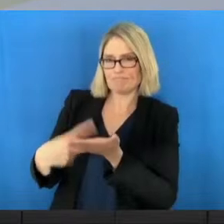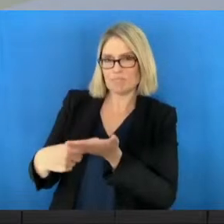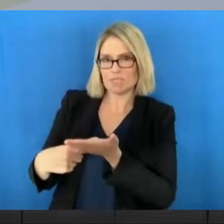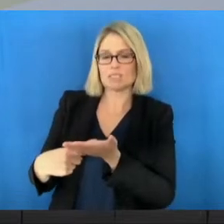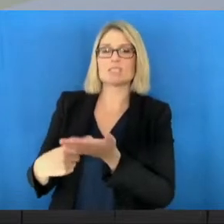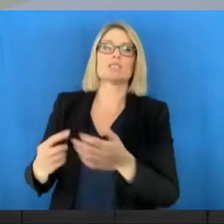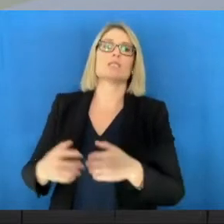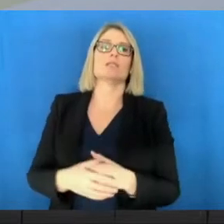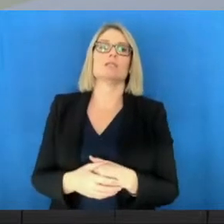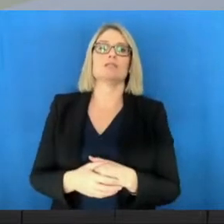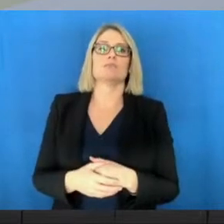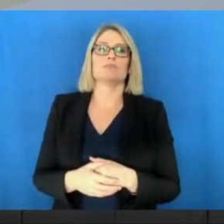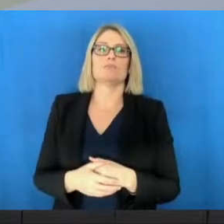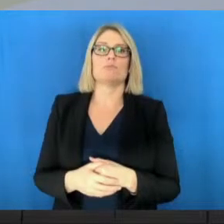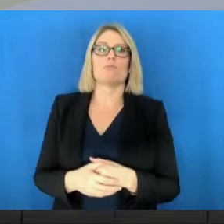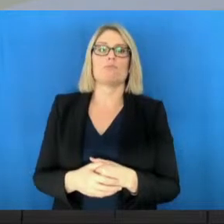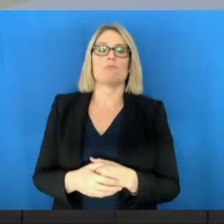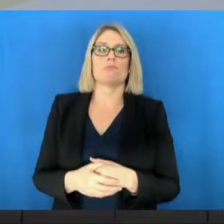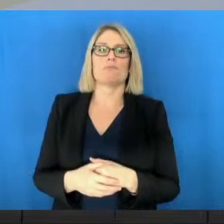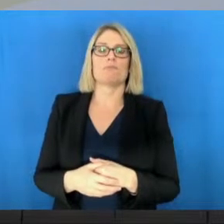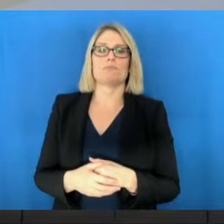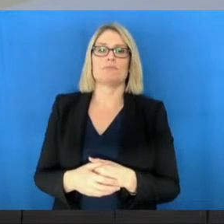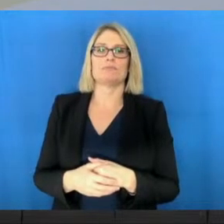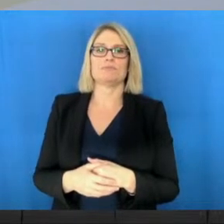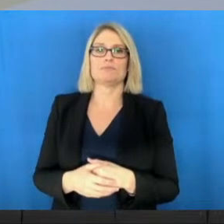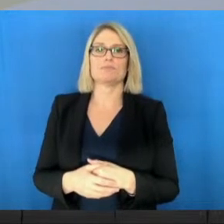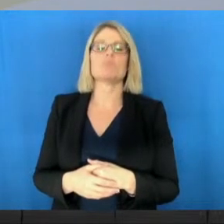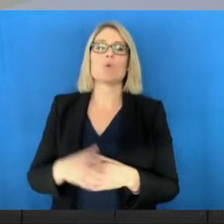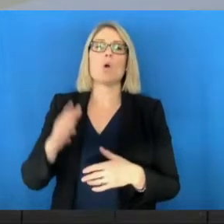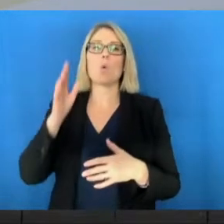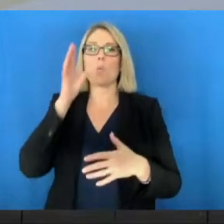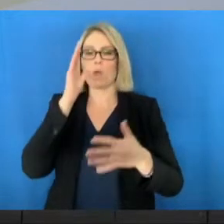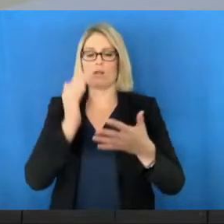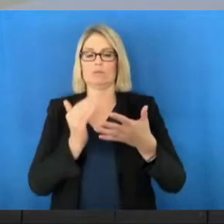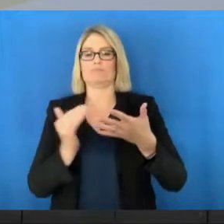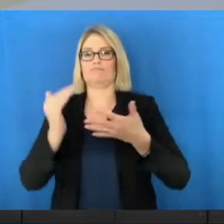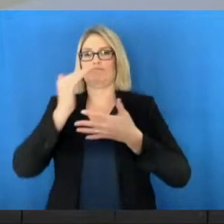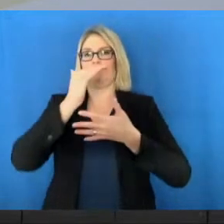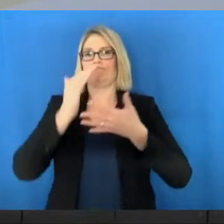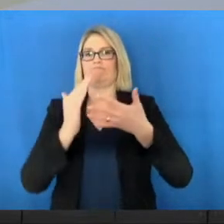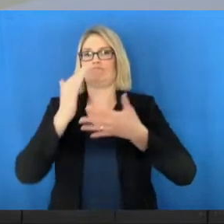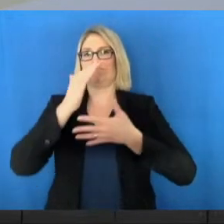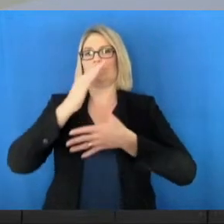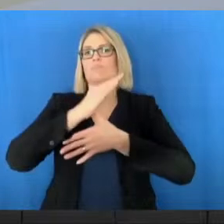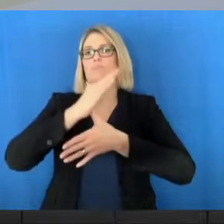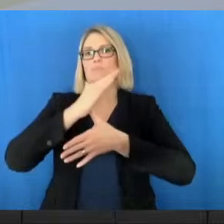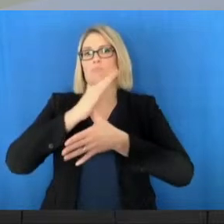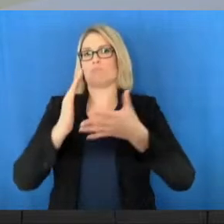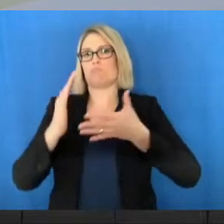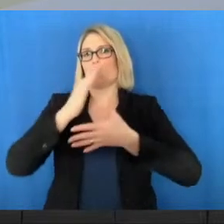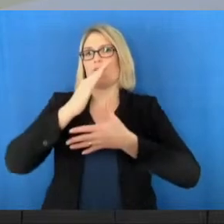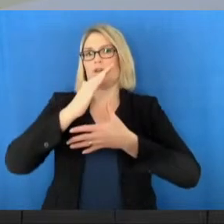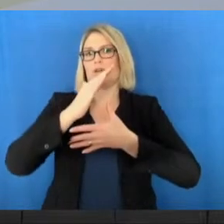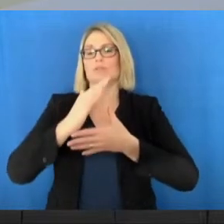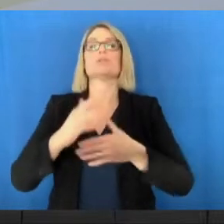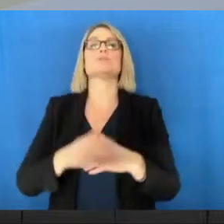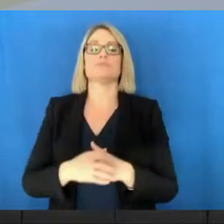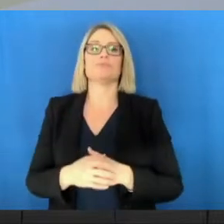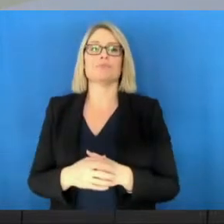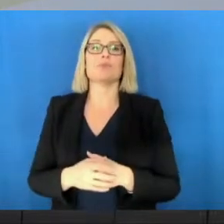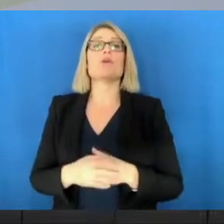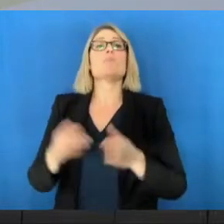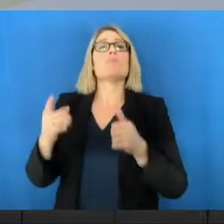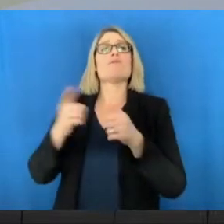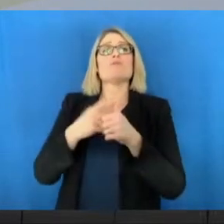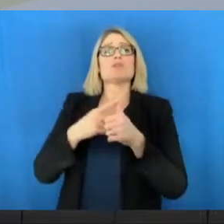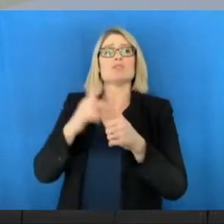be identified earlier in as we move out of this first quarter,